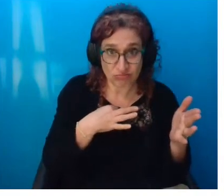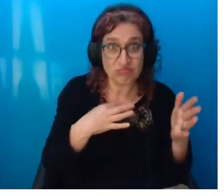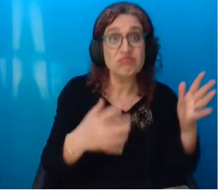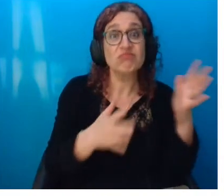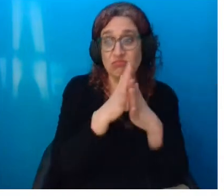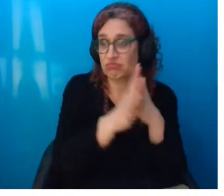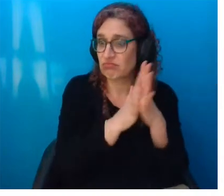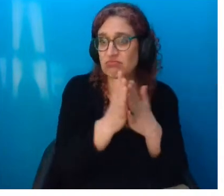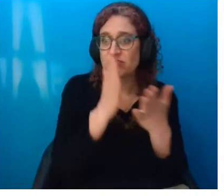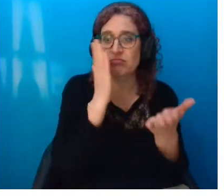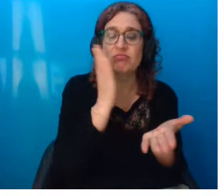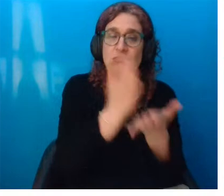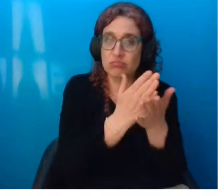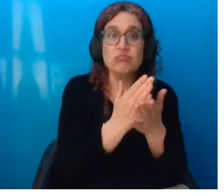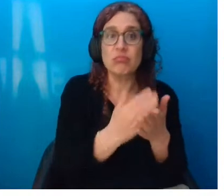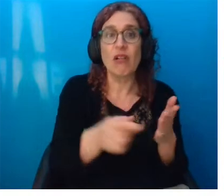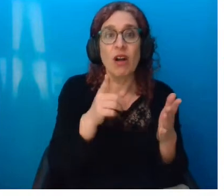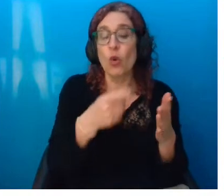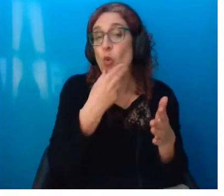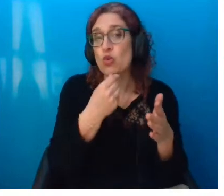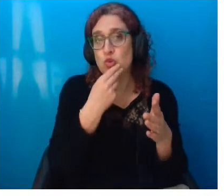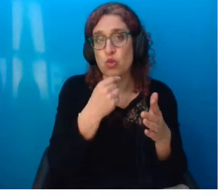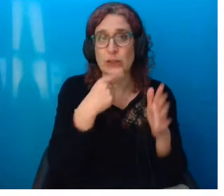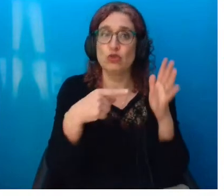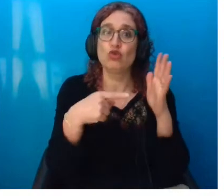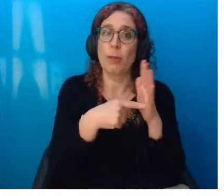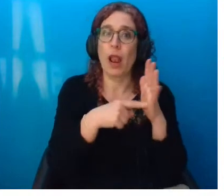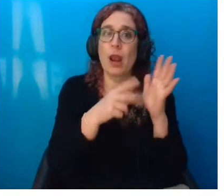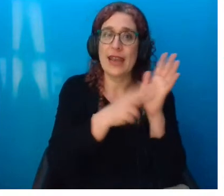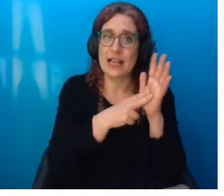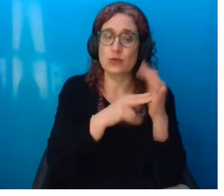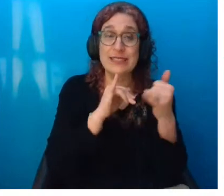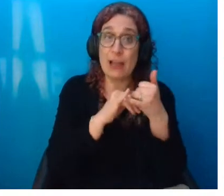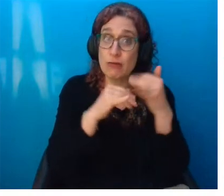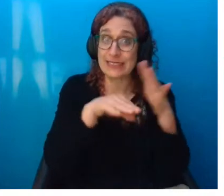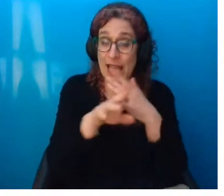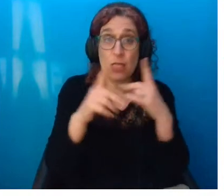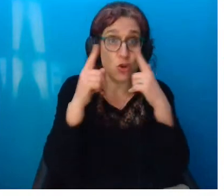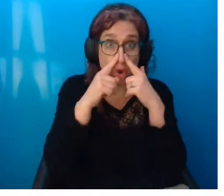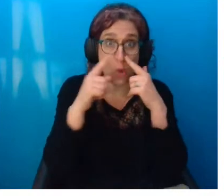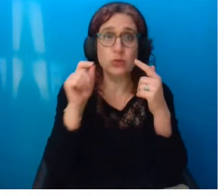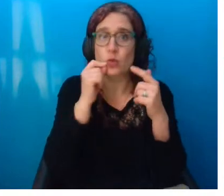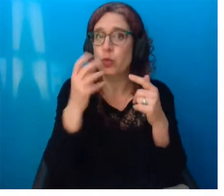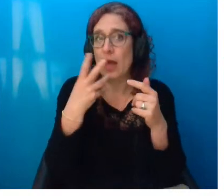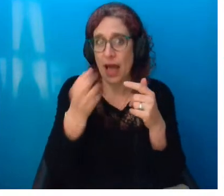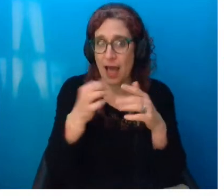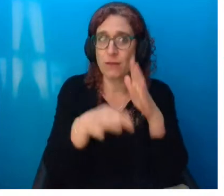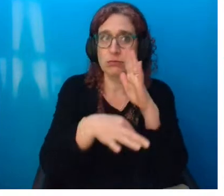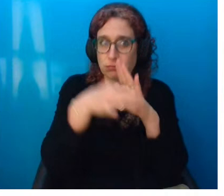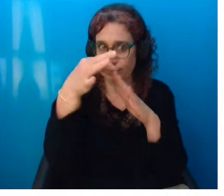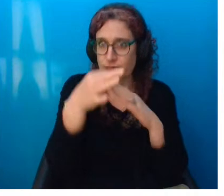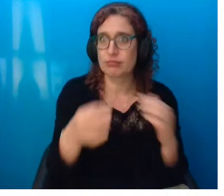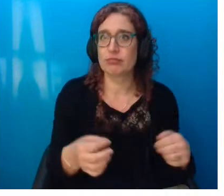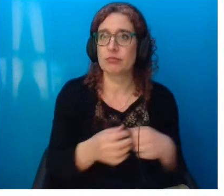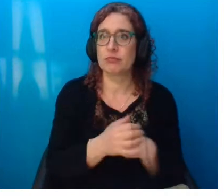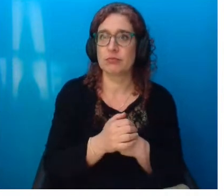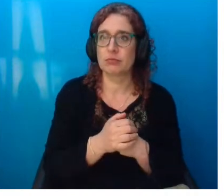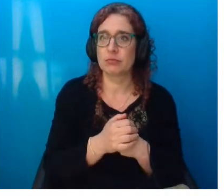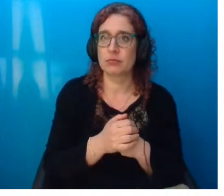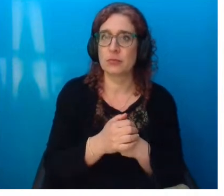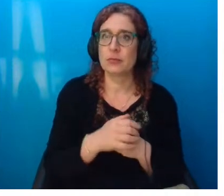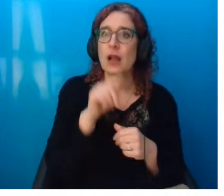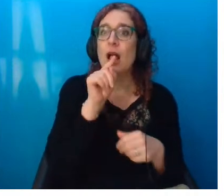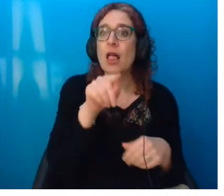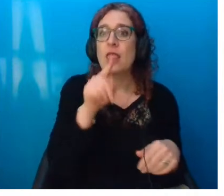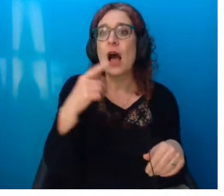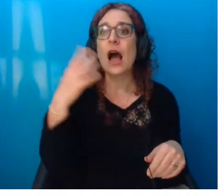using topical nasal steroids in the nose will improve asthma outcomes with those with concomitant disease. The latest piece of